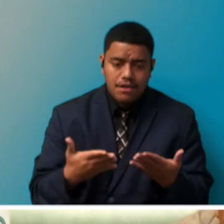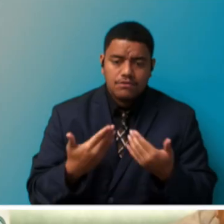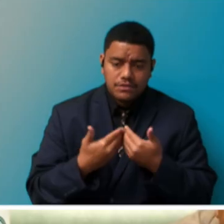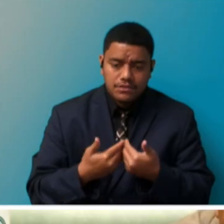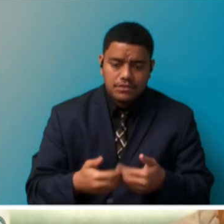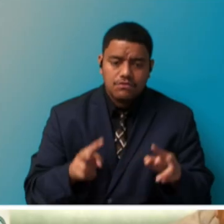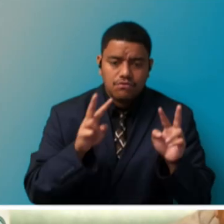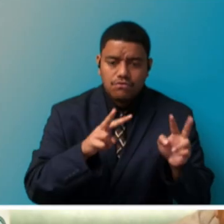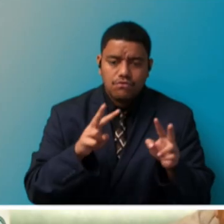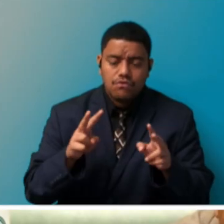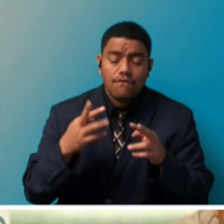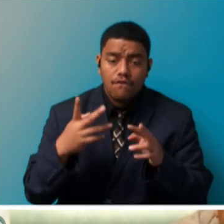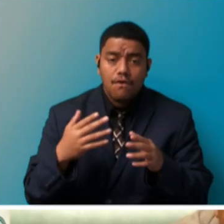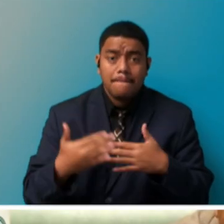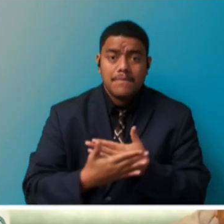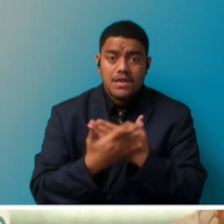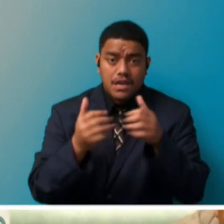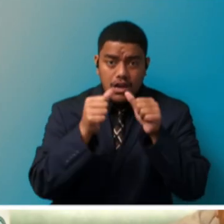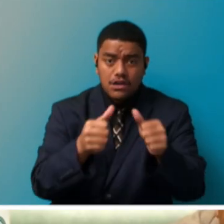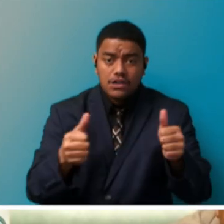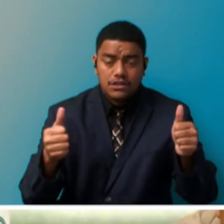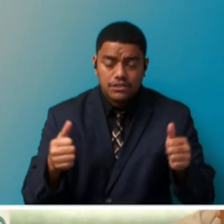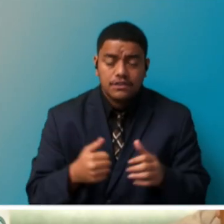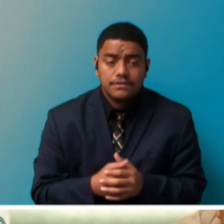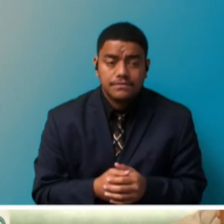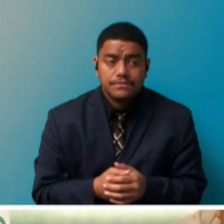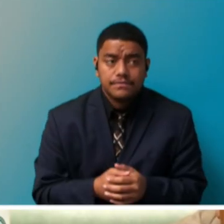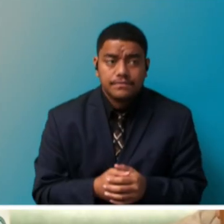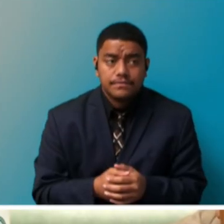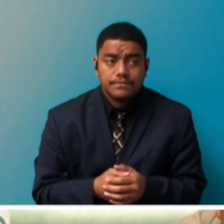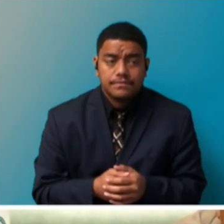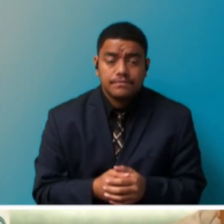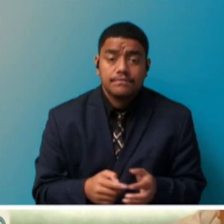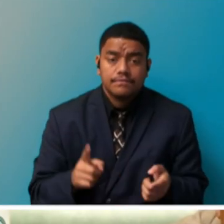at commercial agriculture. They are looking at citrus,